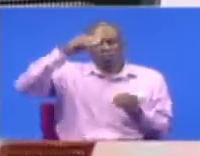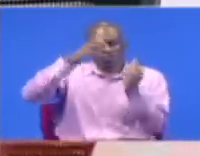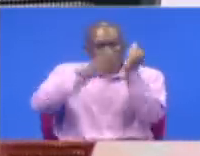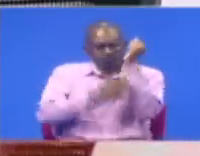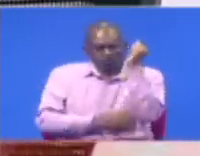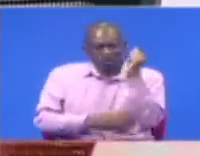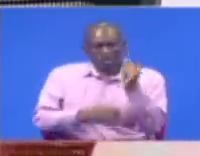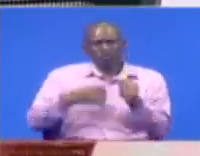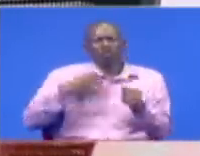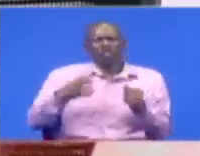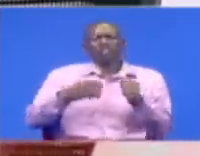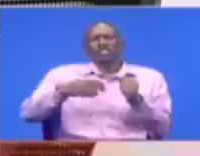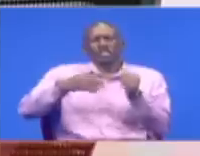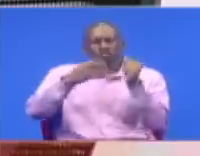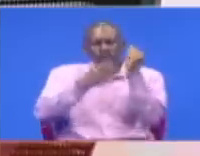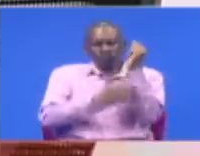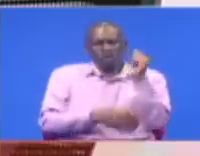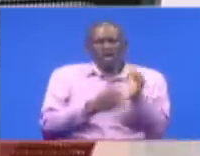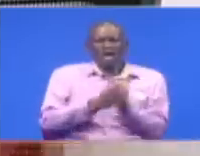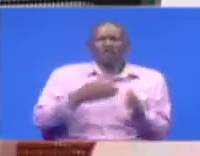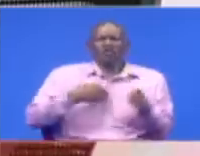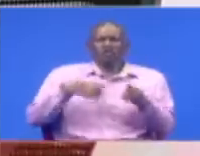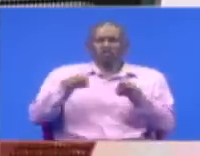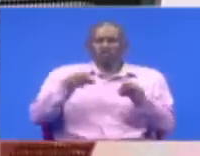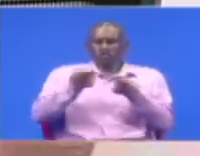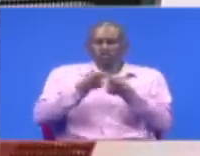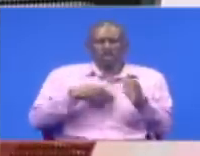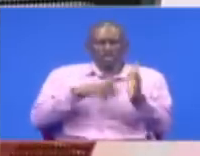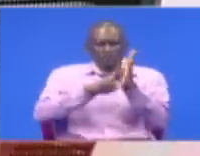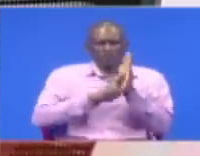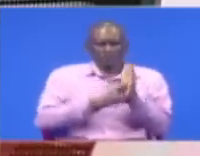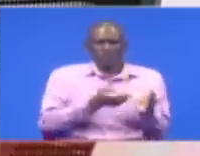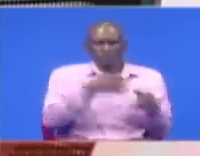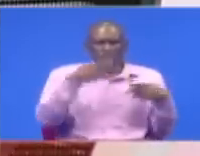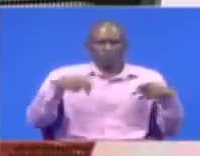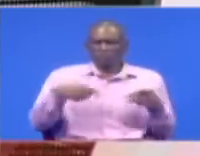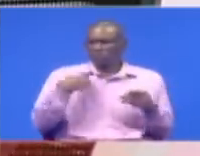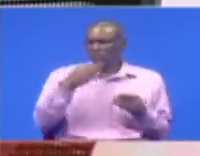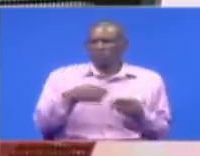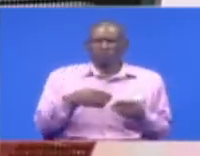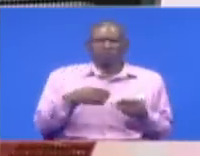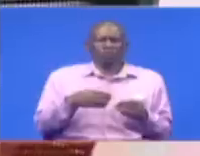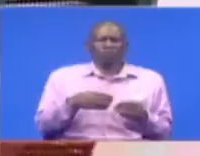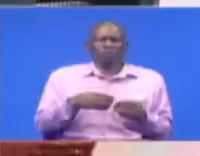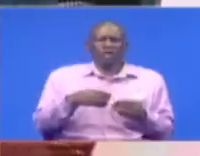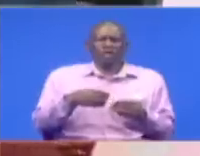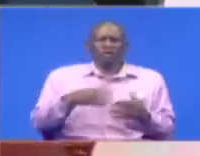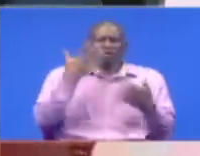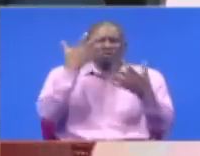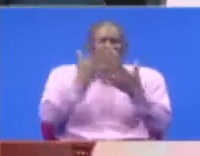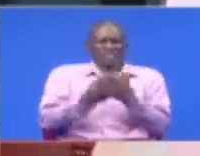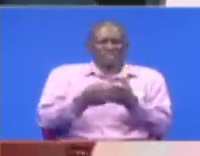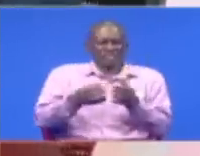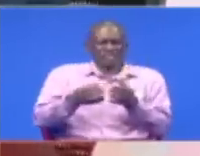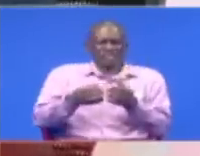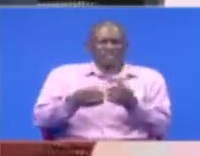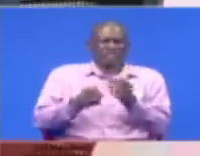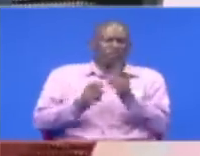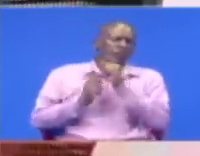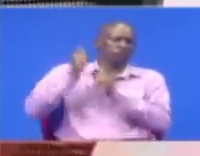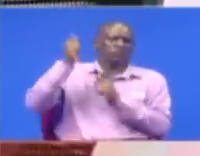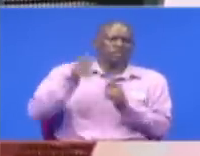I've even acted for those who are in terminal condition. Judge me across